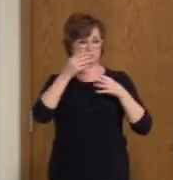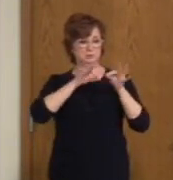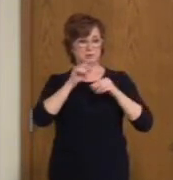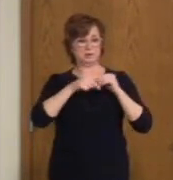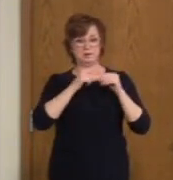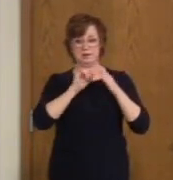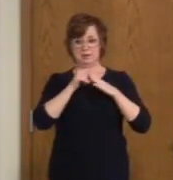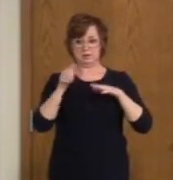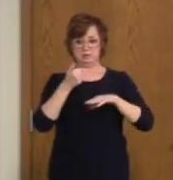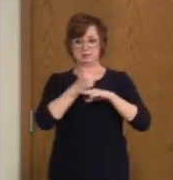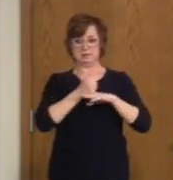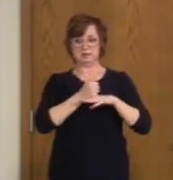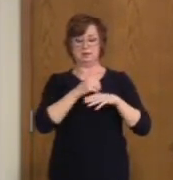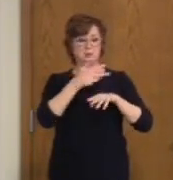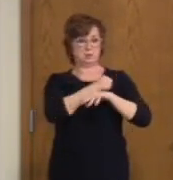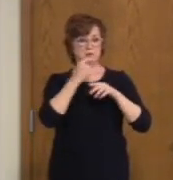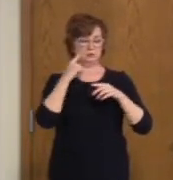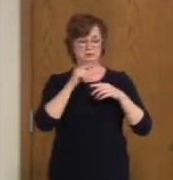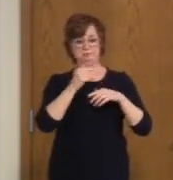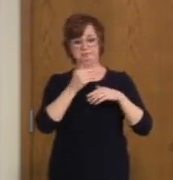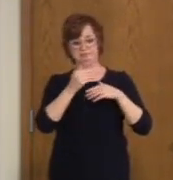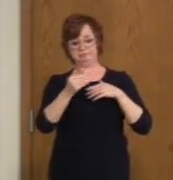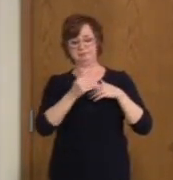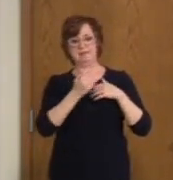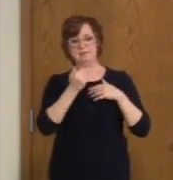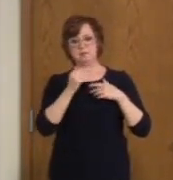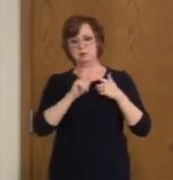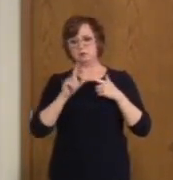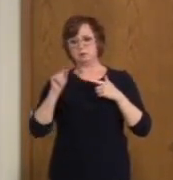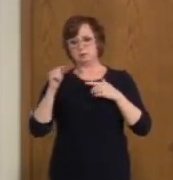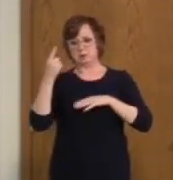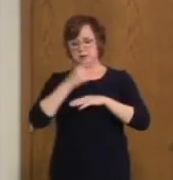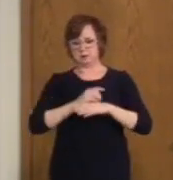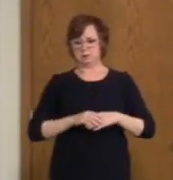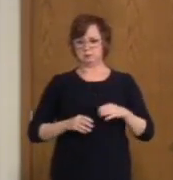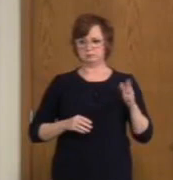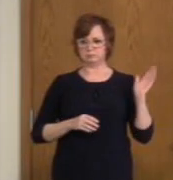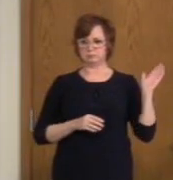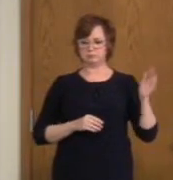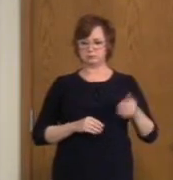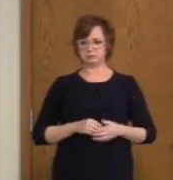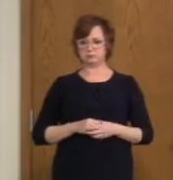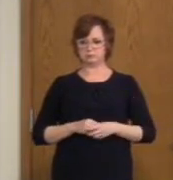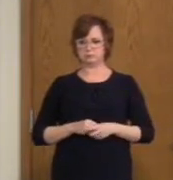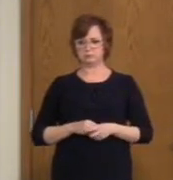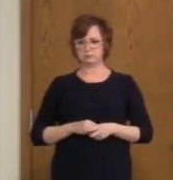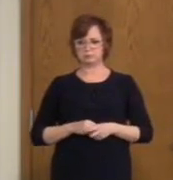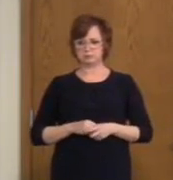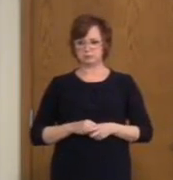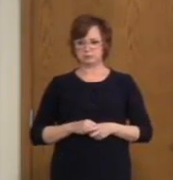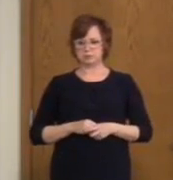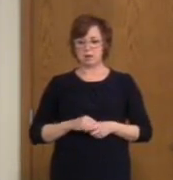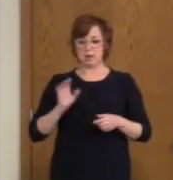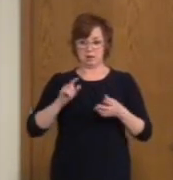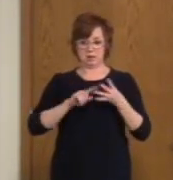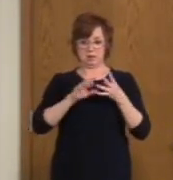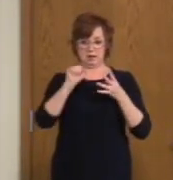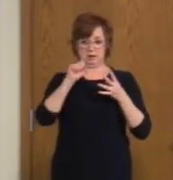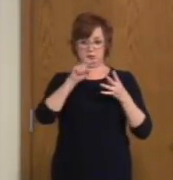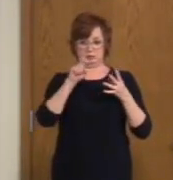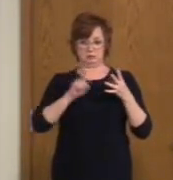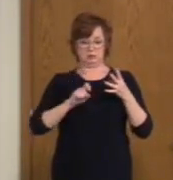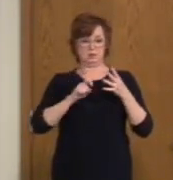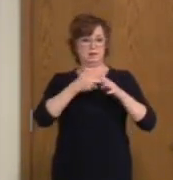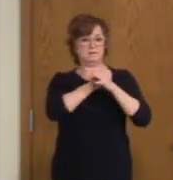days. Thanks, Premier. So, in terms of overall vaccine supply, AstraZeneca is a very small